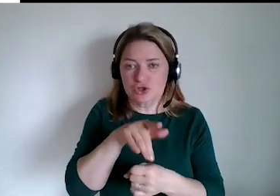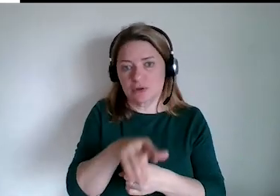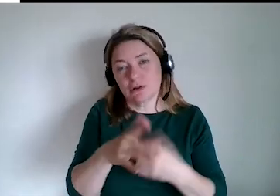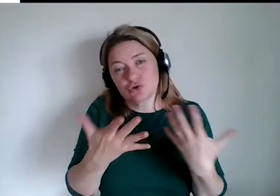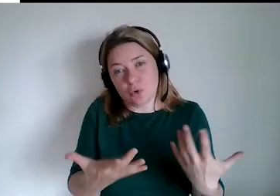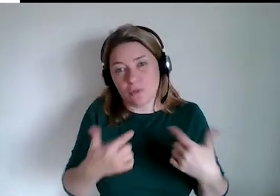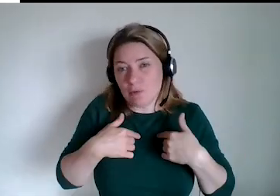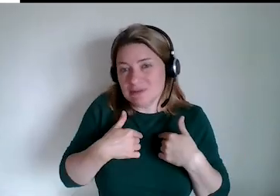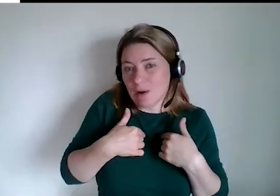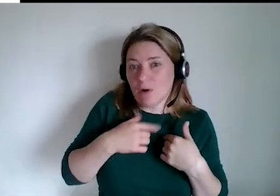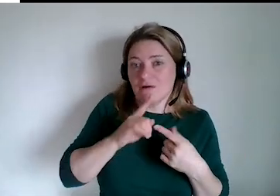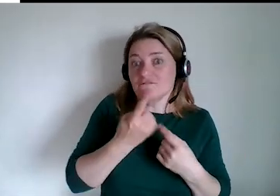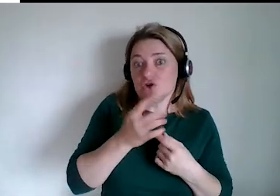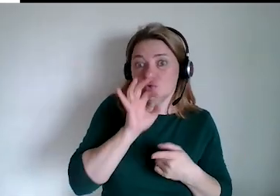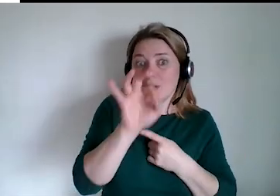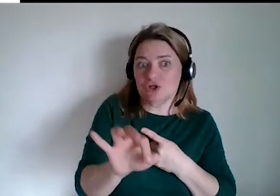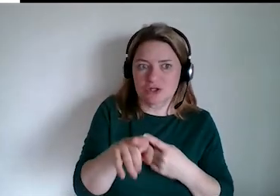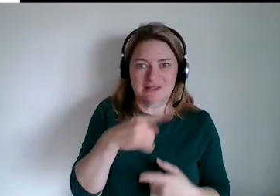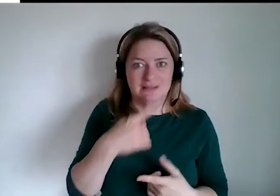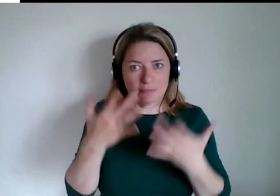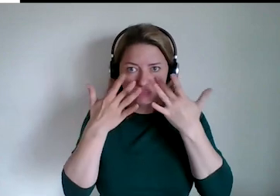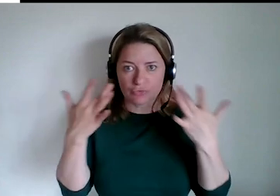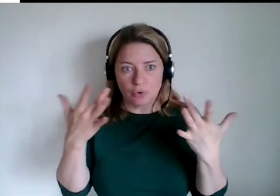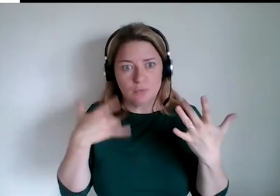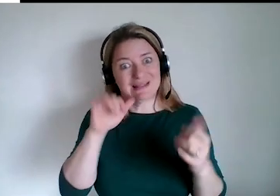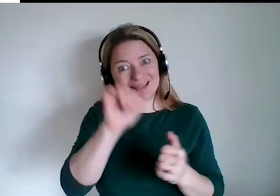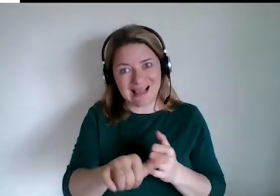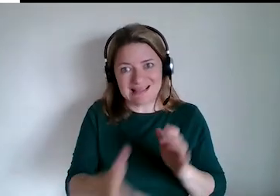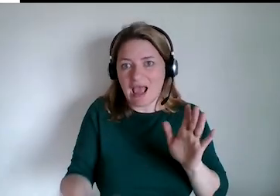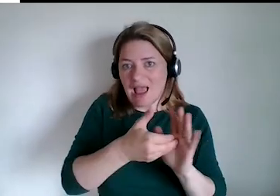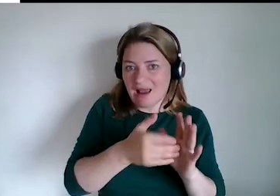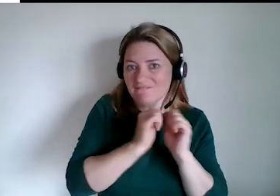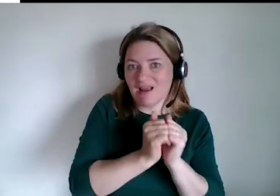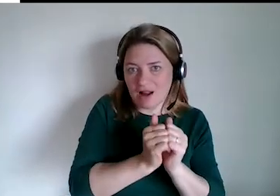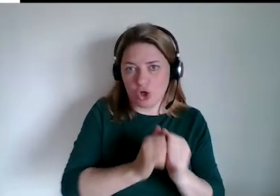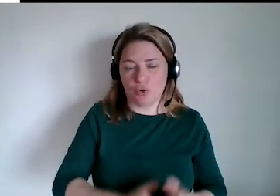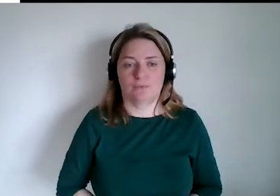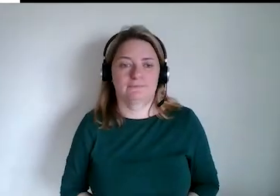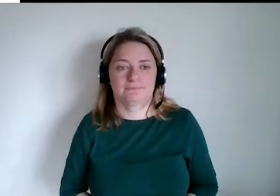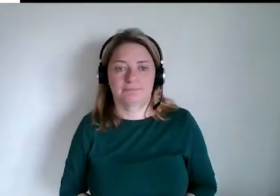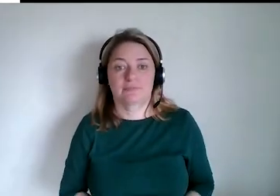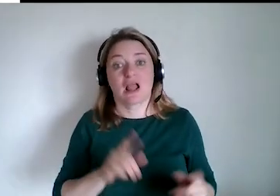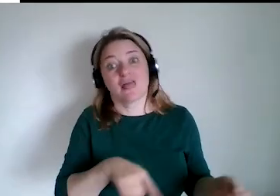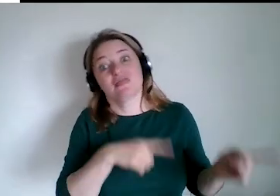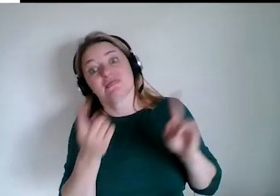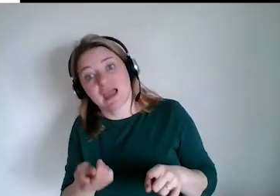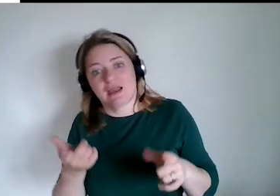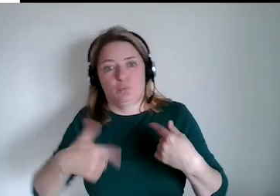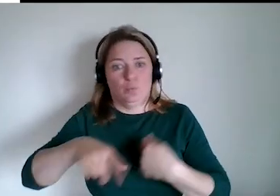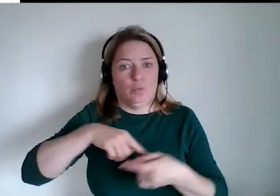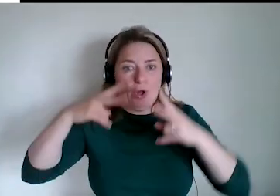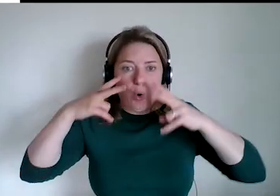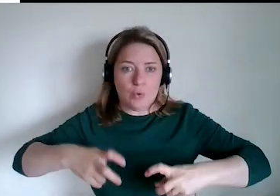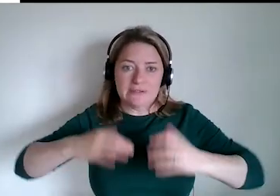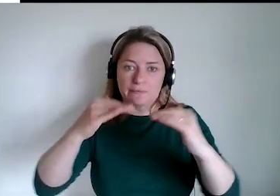the first question answered, that they do add value. And then we looked at the low scorers, because again, they often at